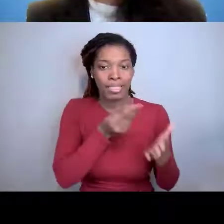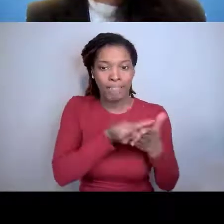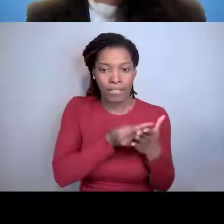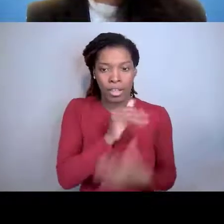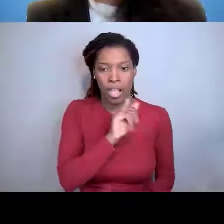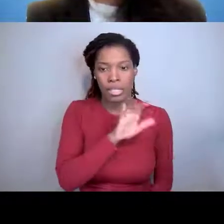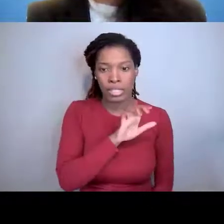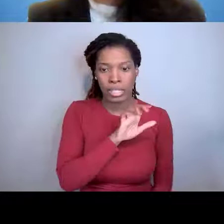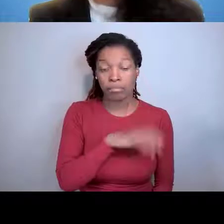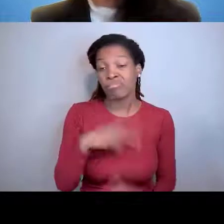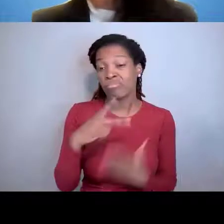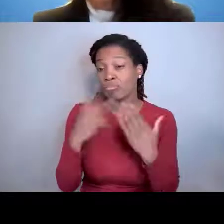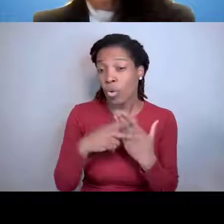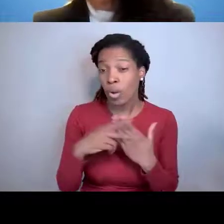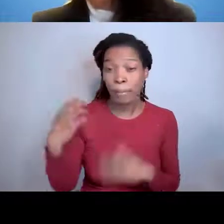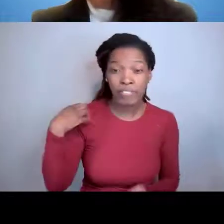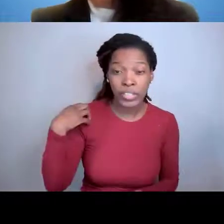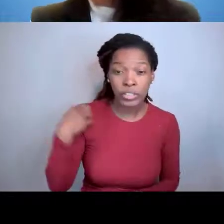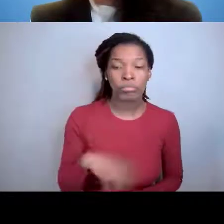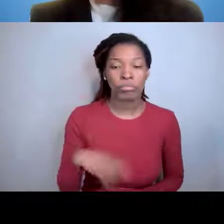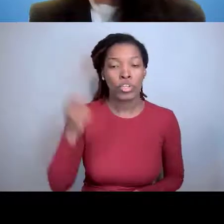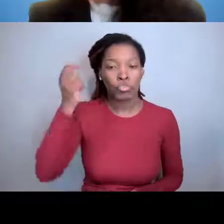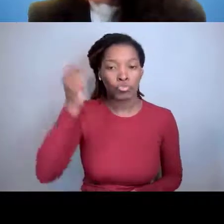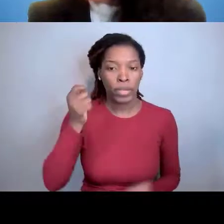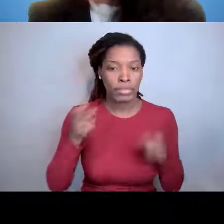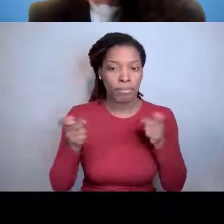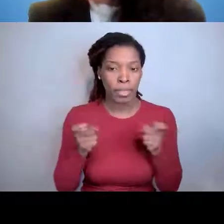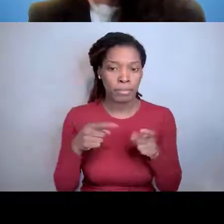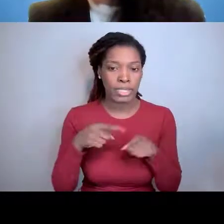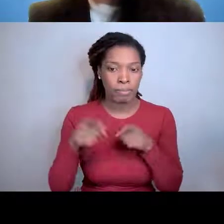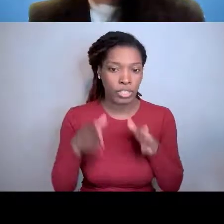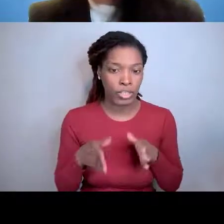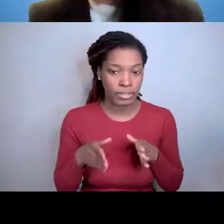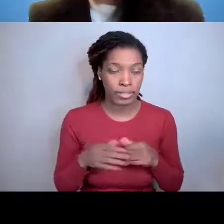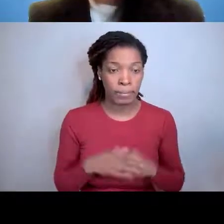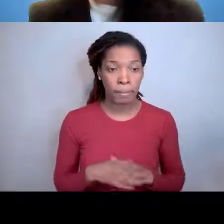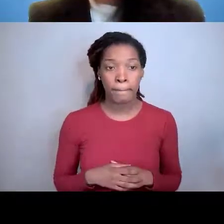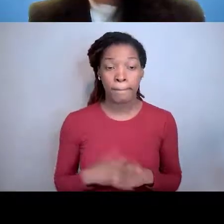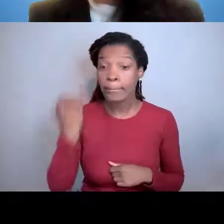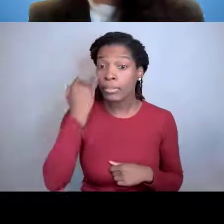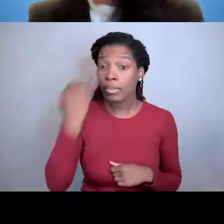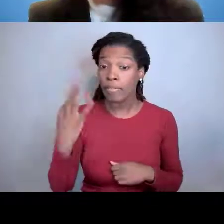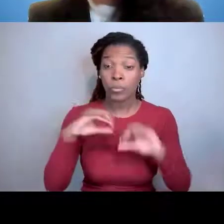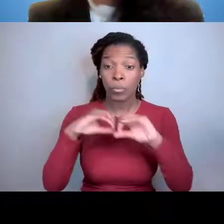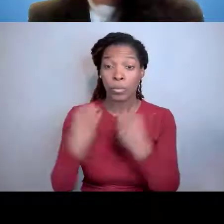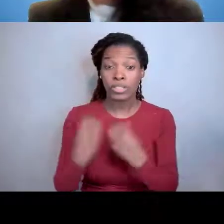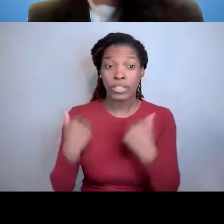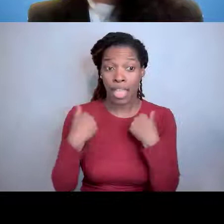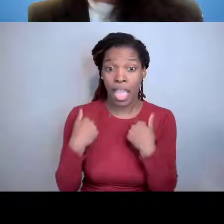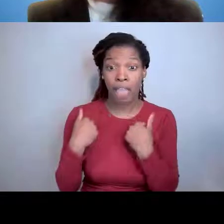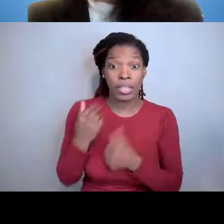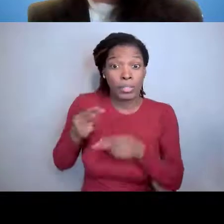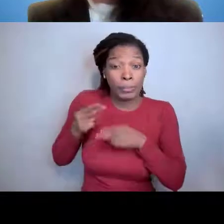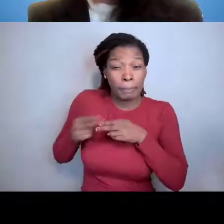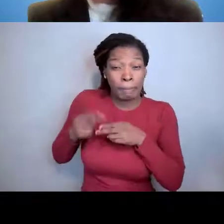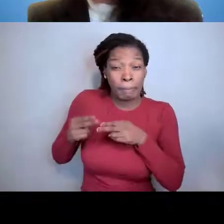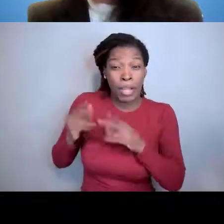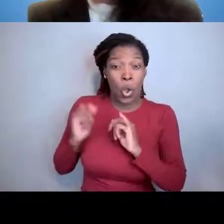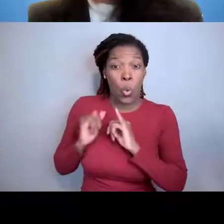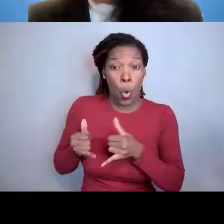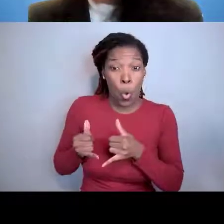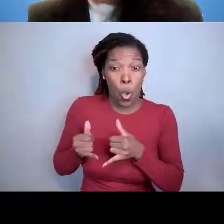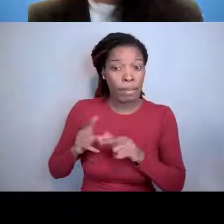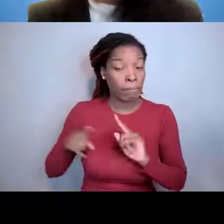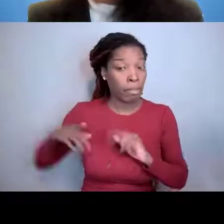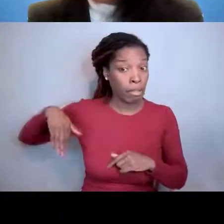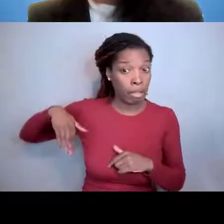official or the grants management specialist. If an organization has a pending award but no assurance, the funding IC